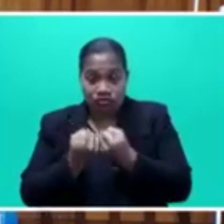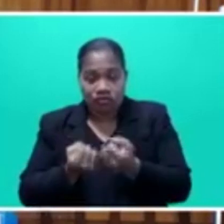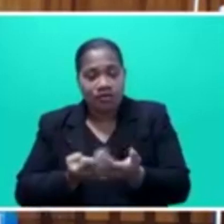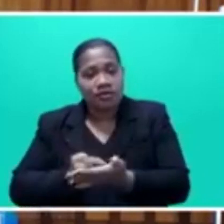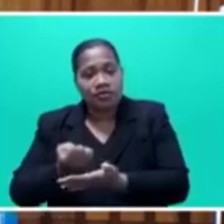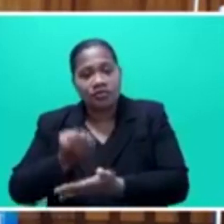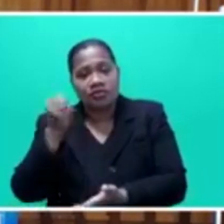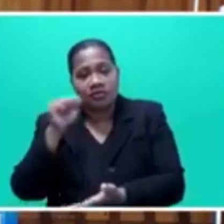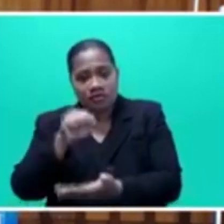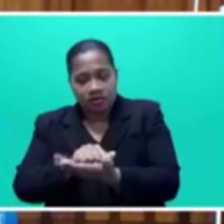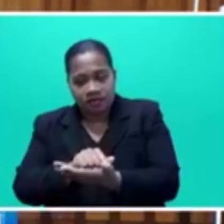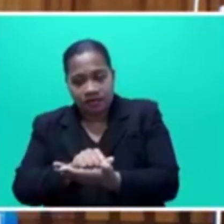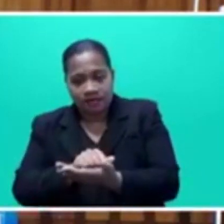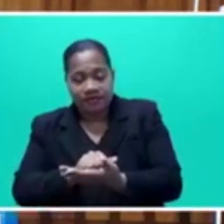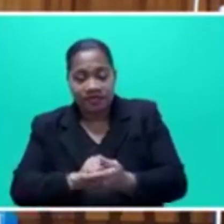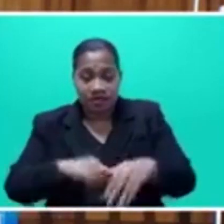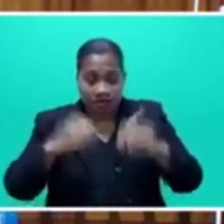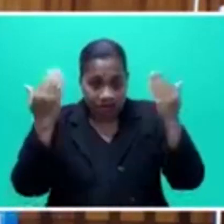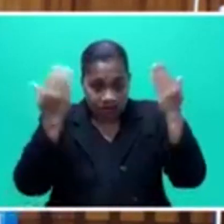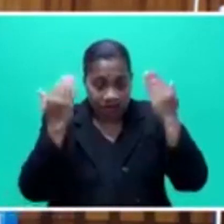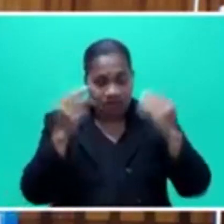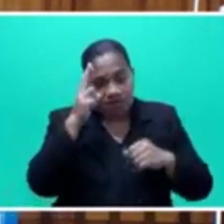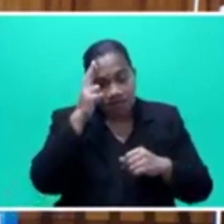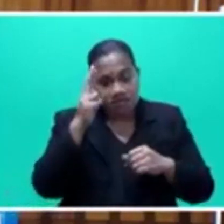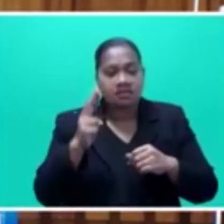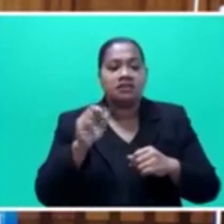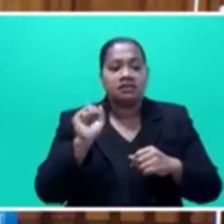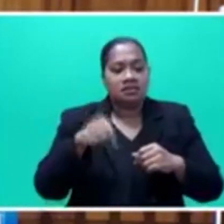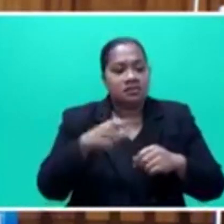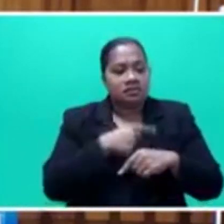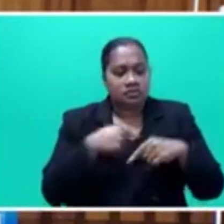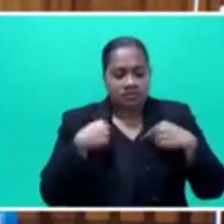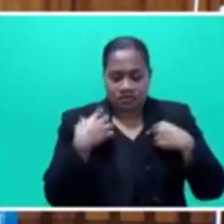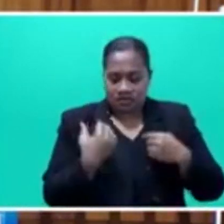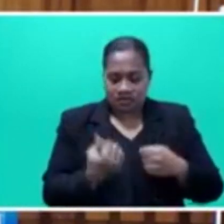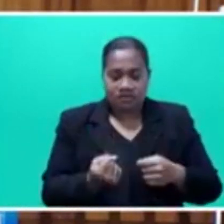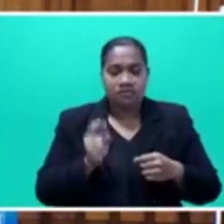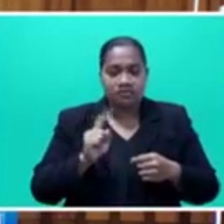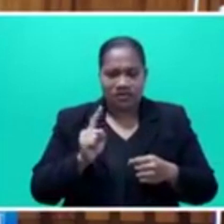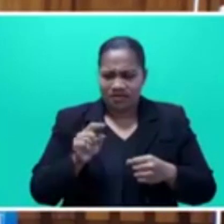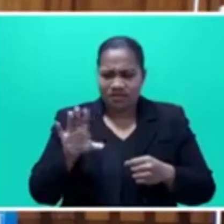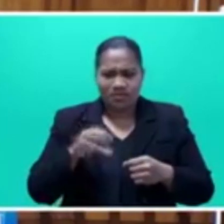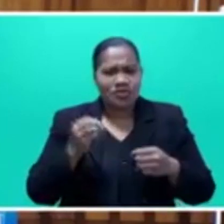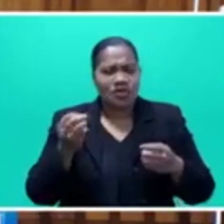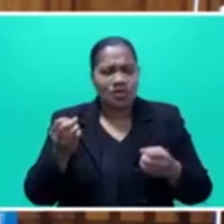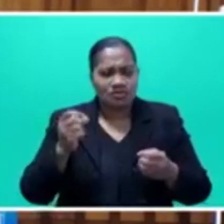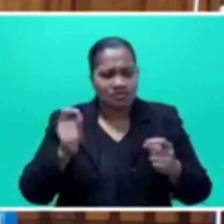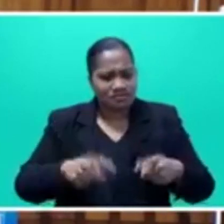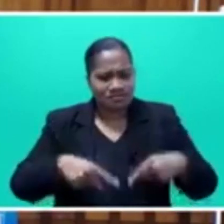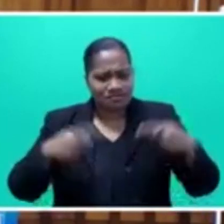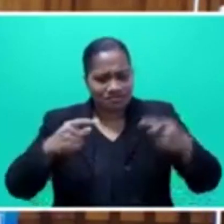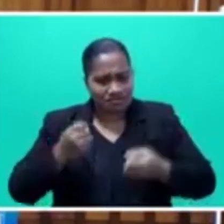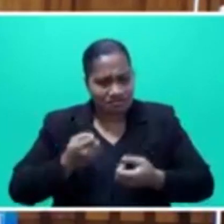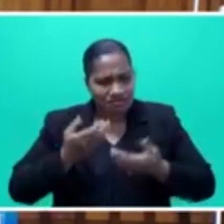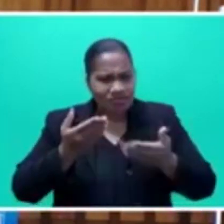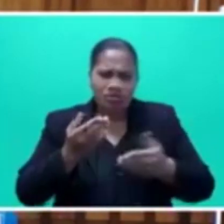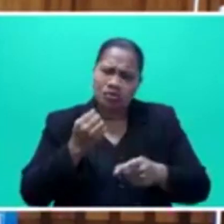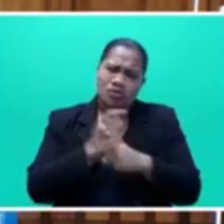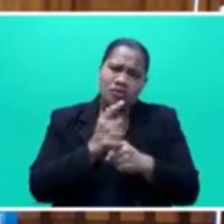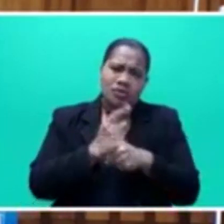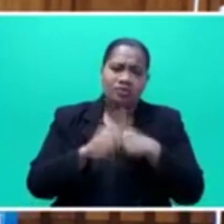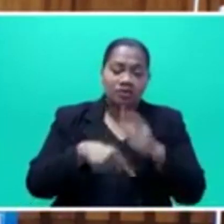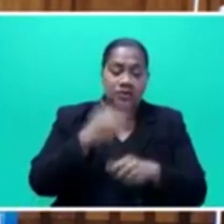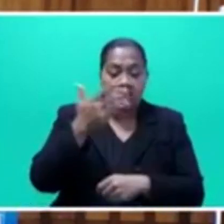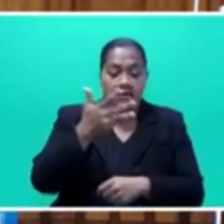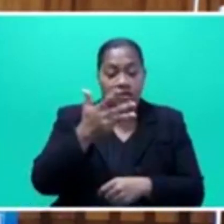sir, we have of course had the forays by the opposition, always putting an ethnic tinge. They talk about the